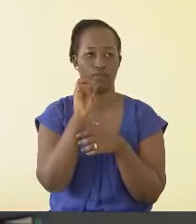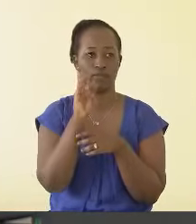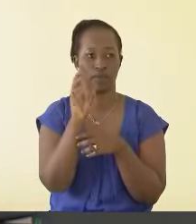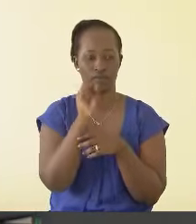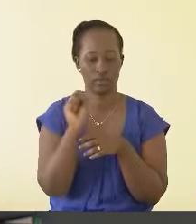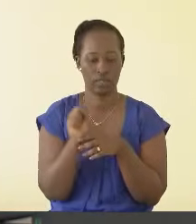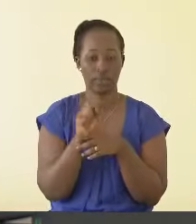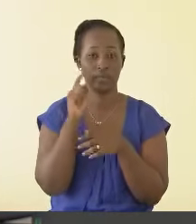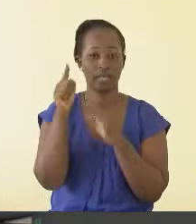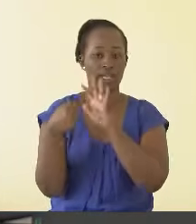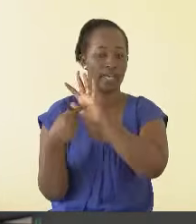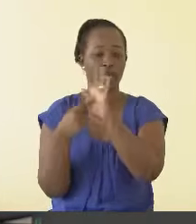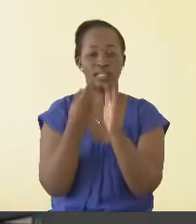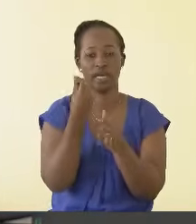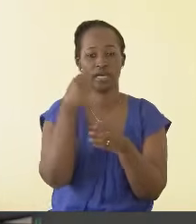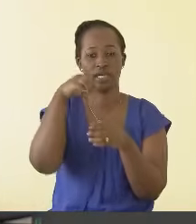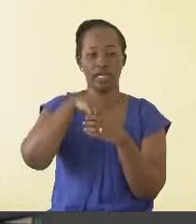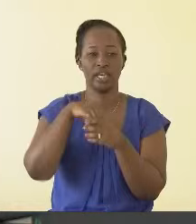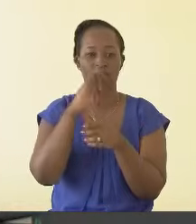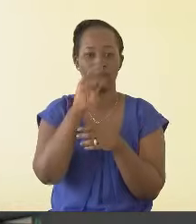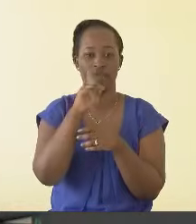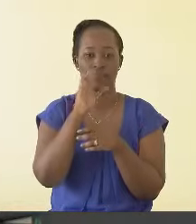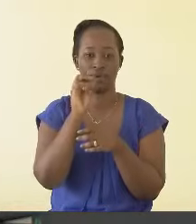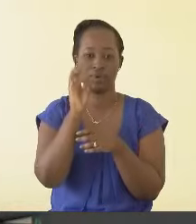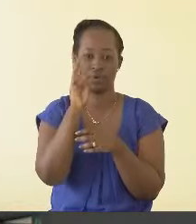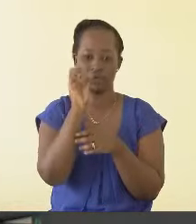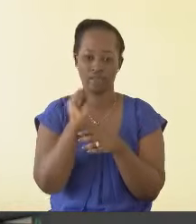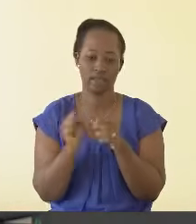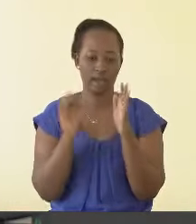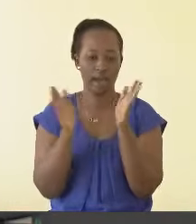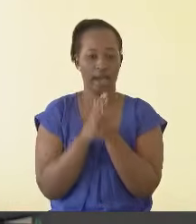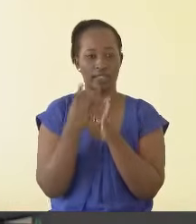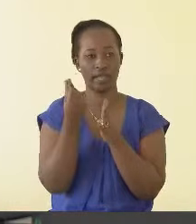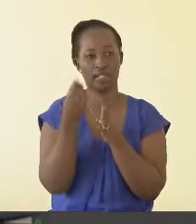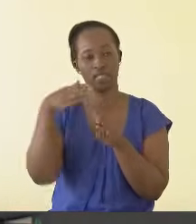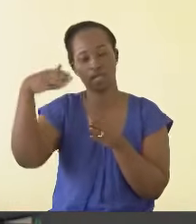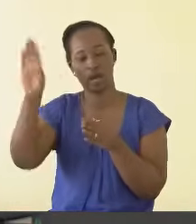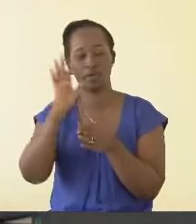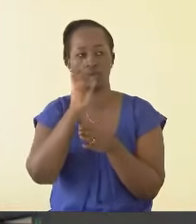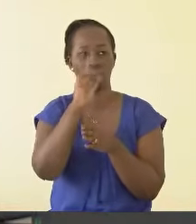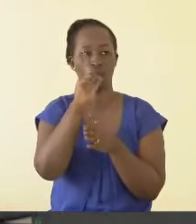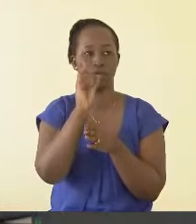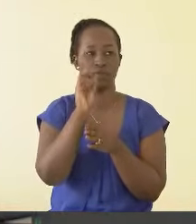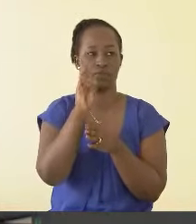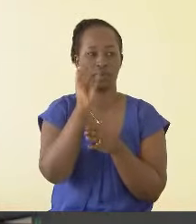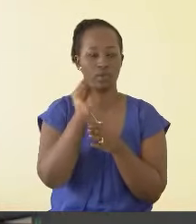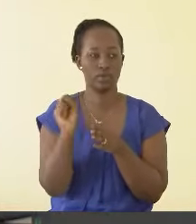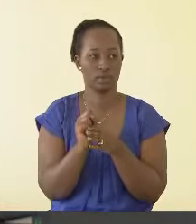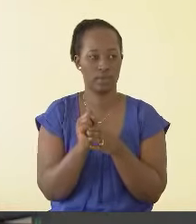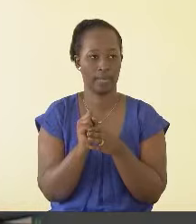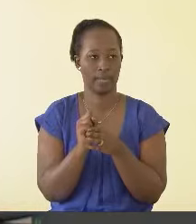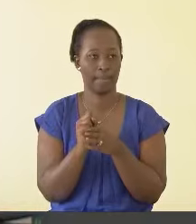shows the cash inflows and the cash outflows. So in this case, we are going to begin with